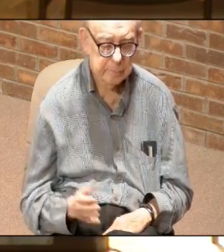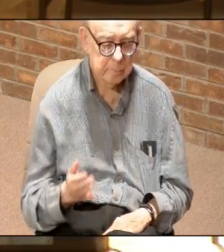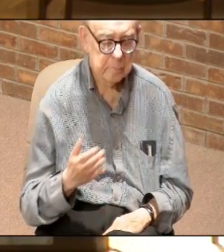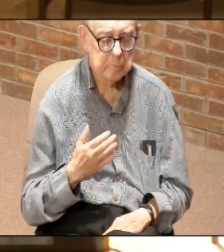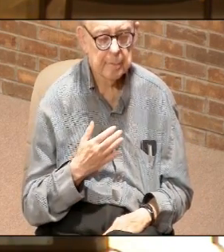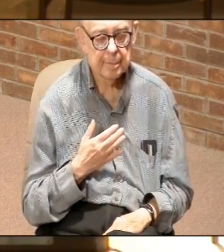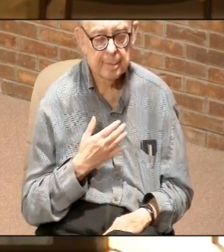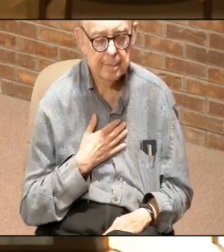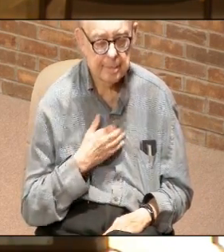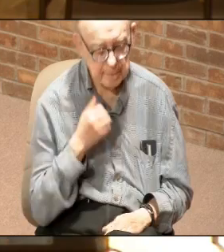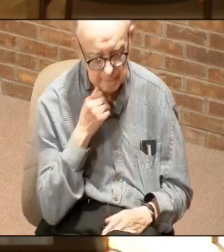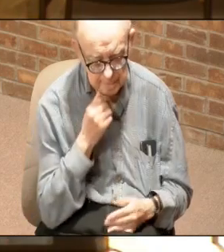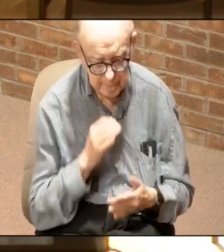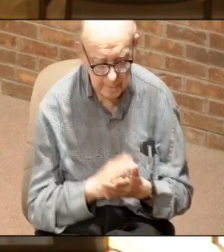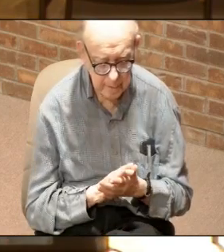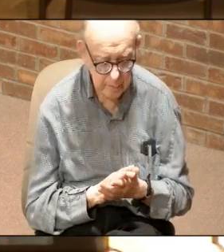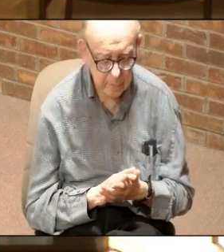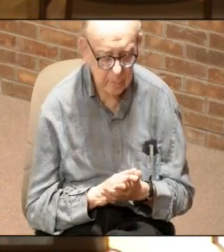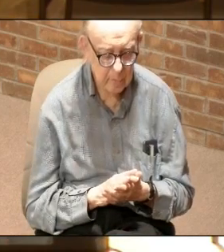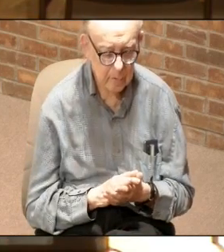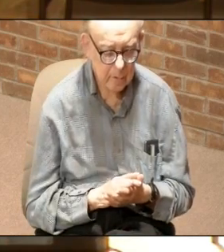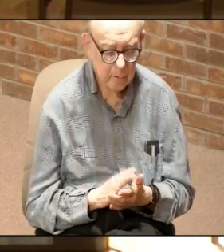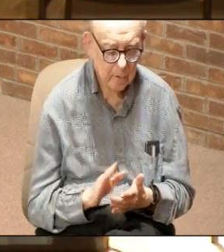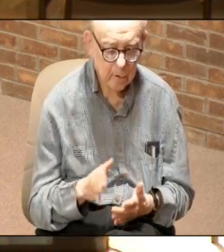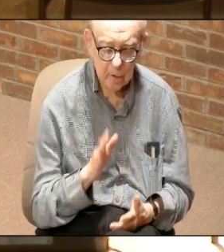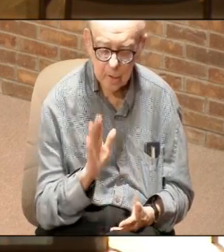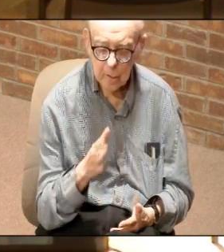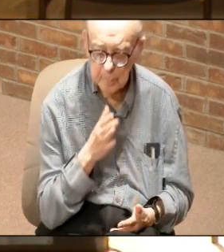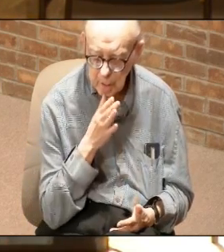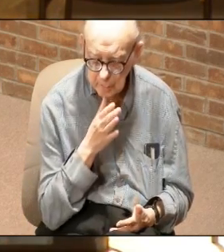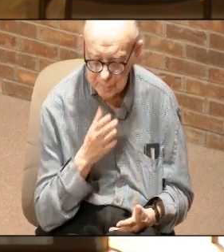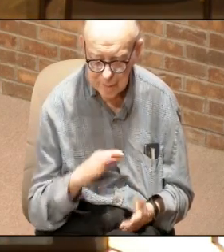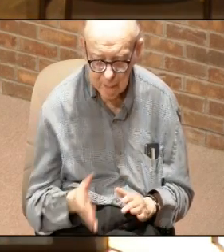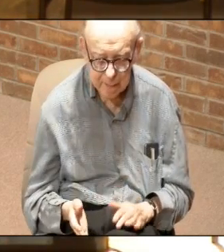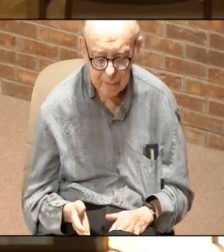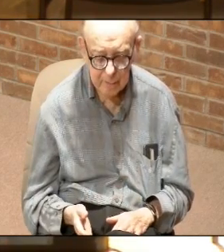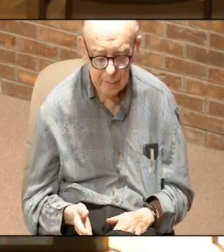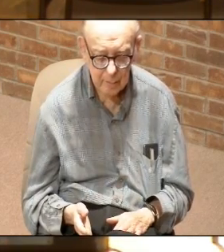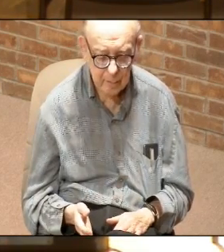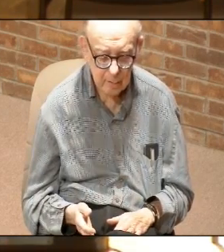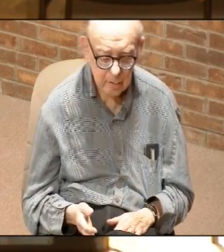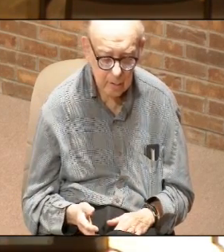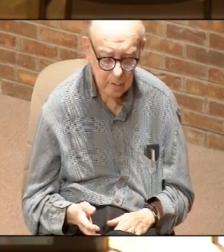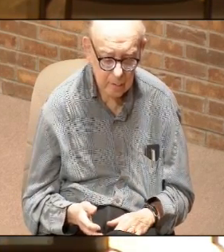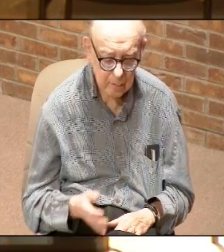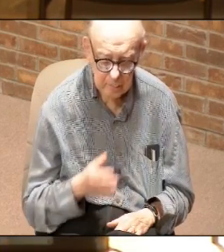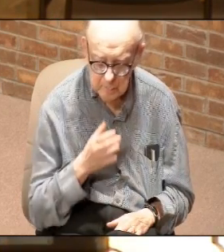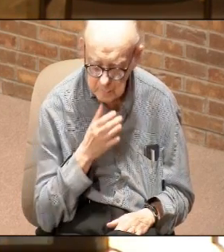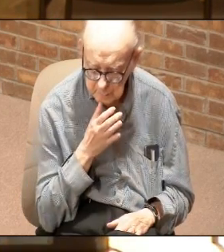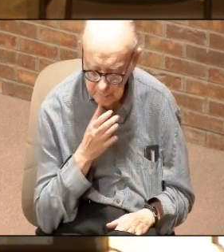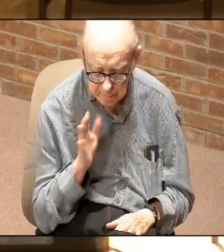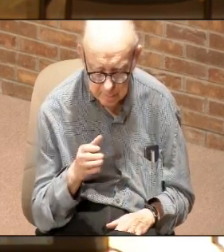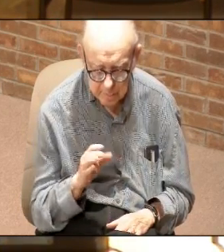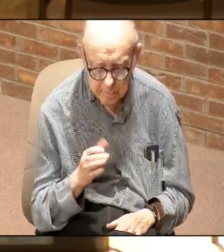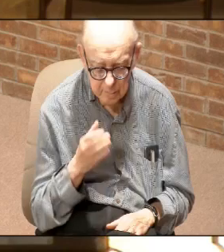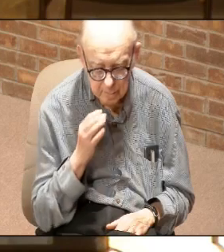My wife Diana, her mom died. I think she was,